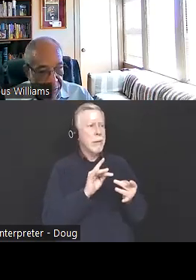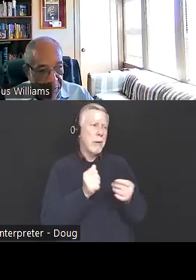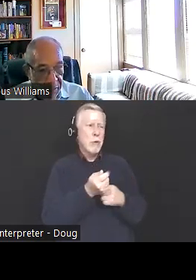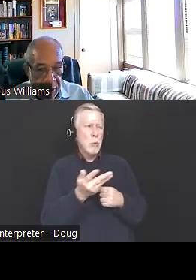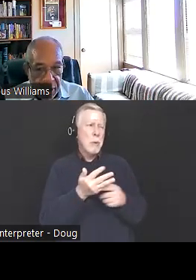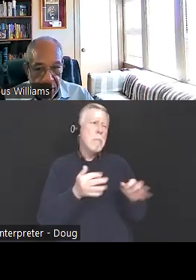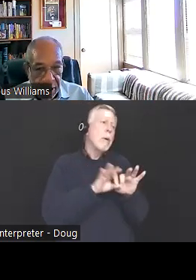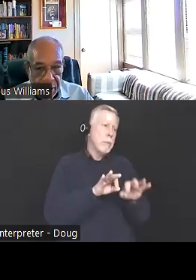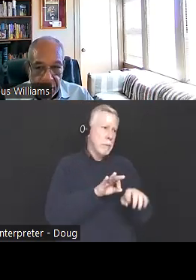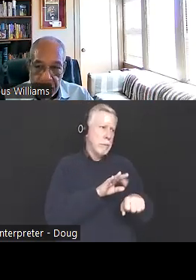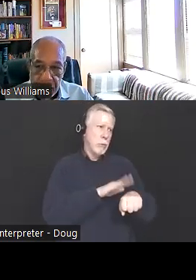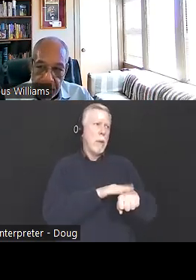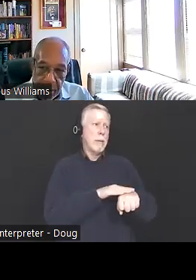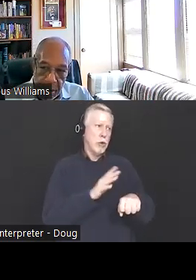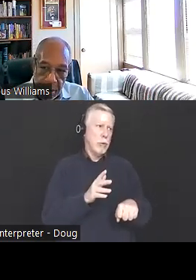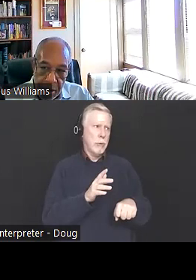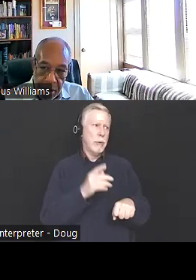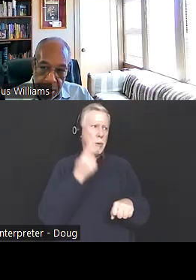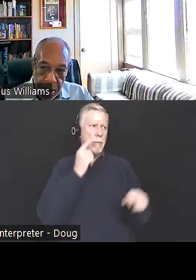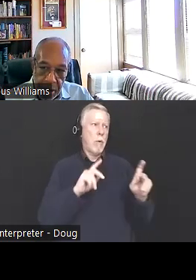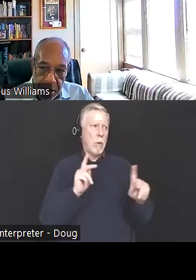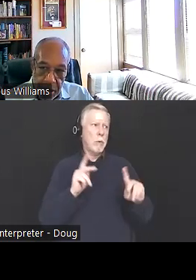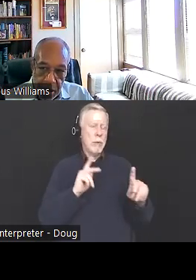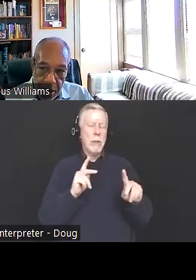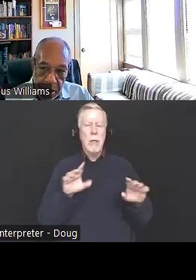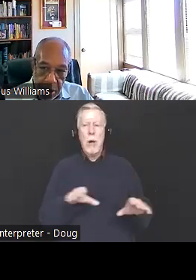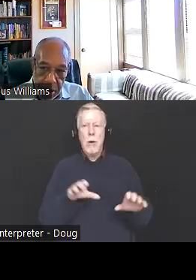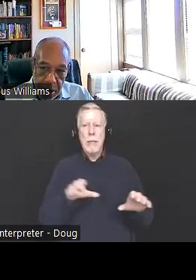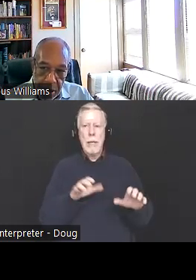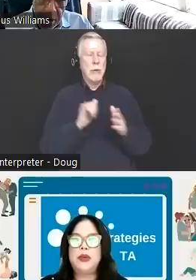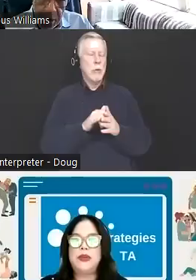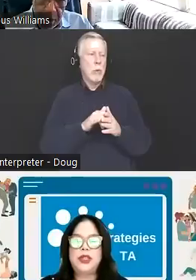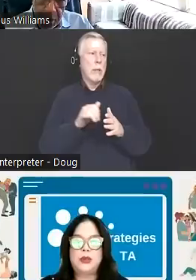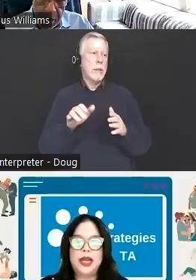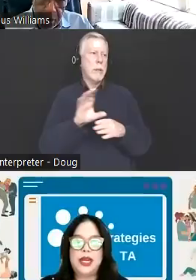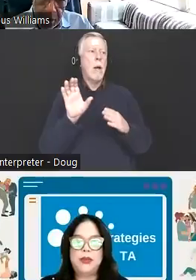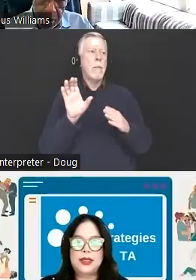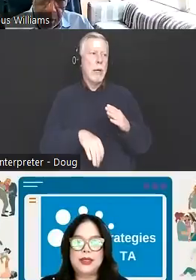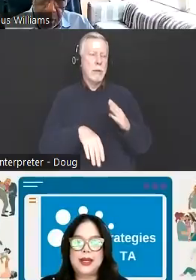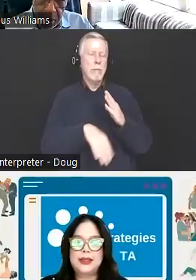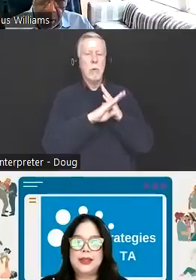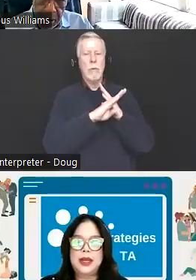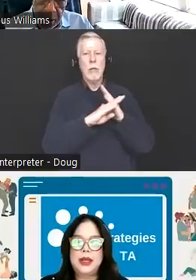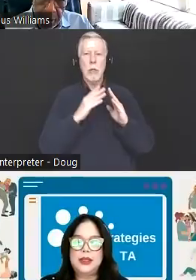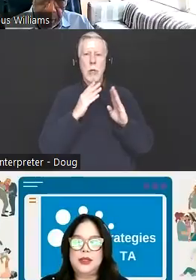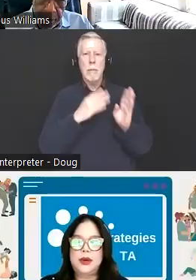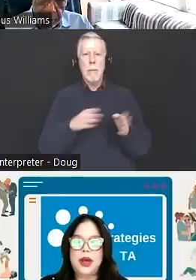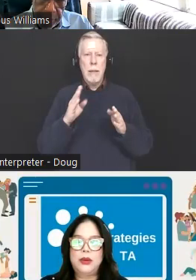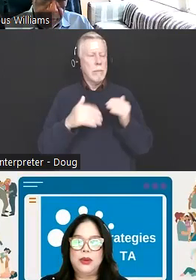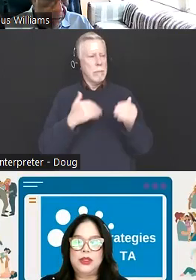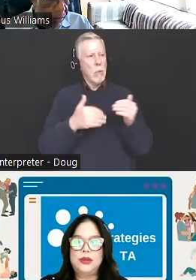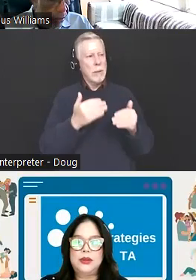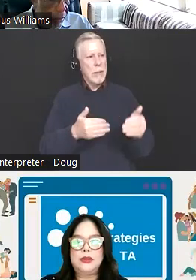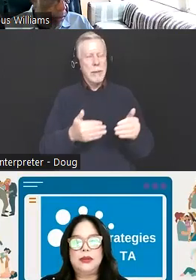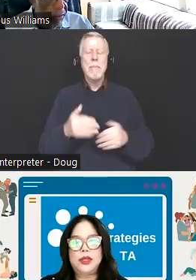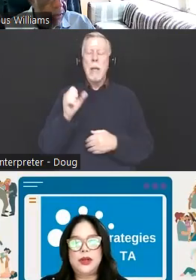important reminders as for folks that are engaging in this comprehensive prevention planning process. So I